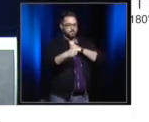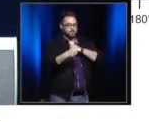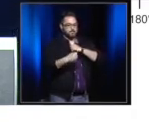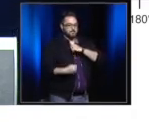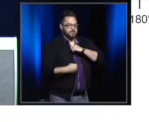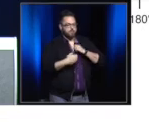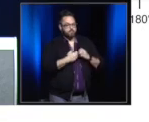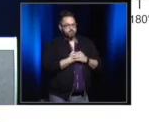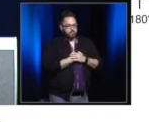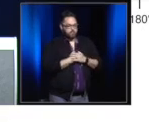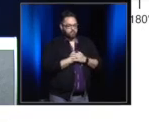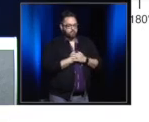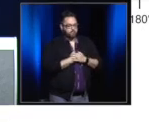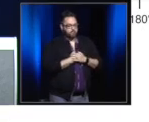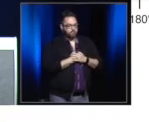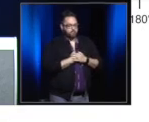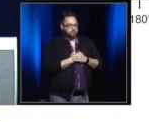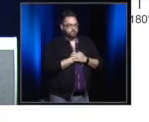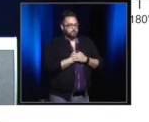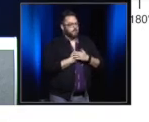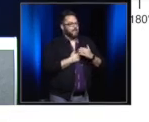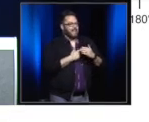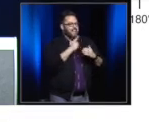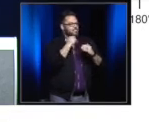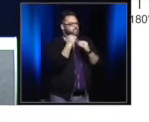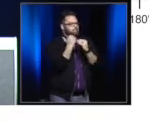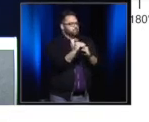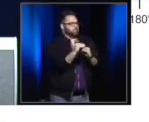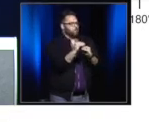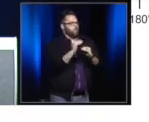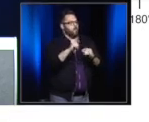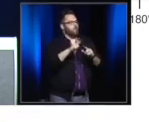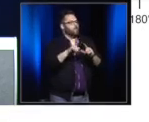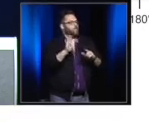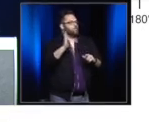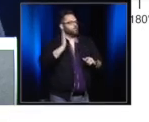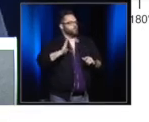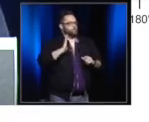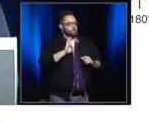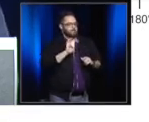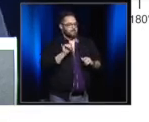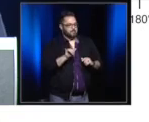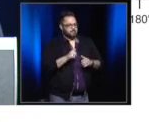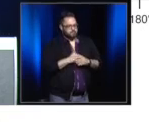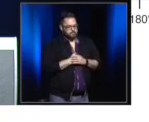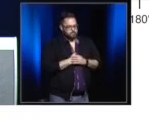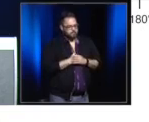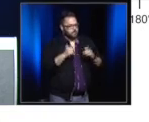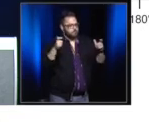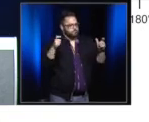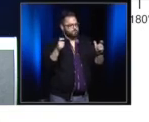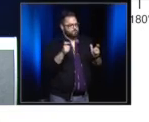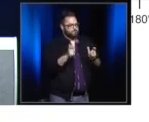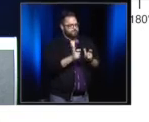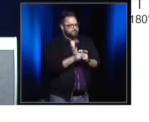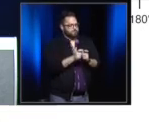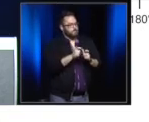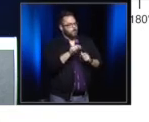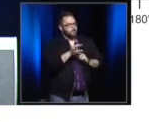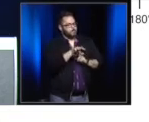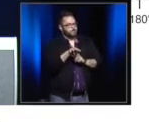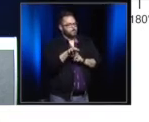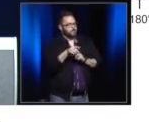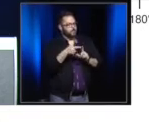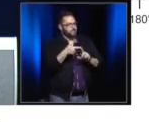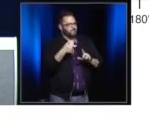in the south. It's a fraction of their historical range. Almost all the data we have is from summertime, and it's a